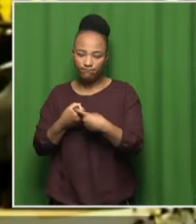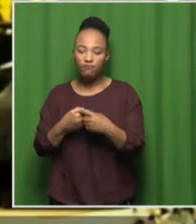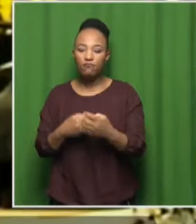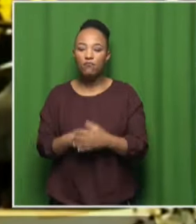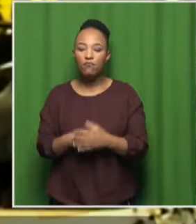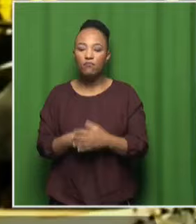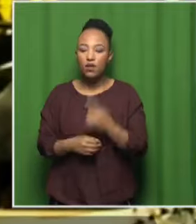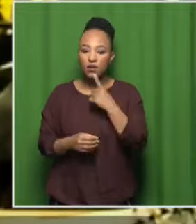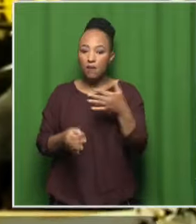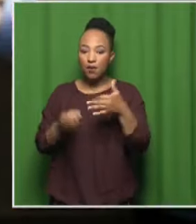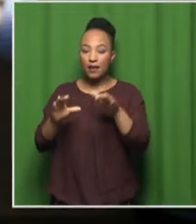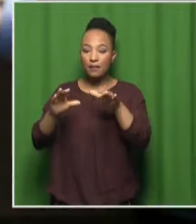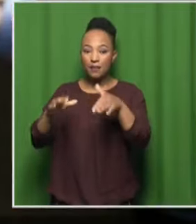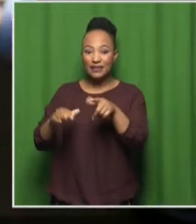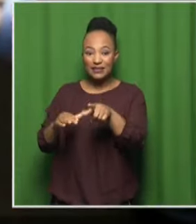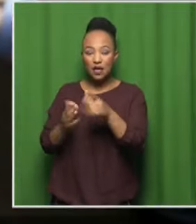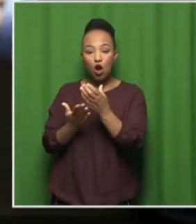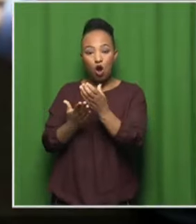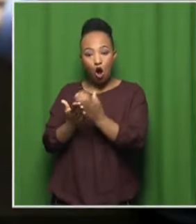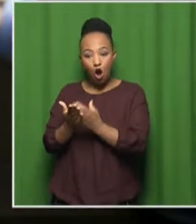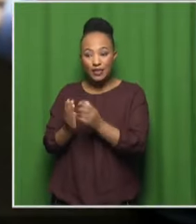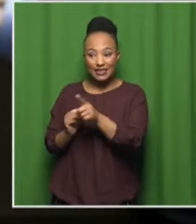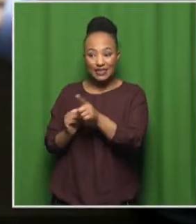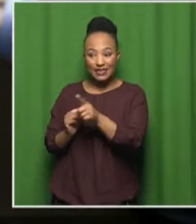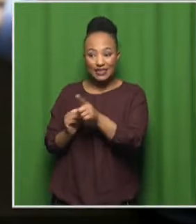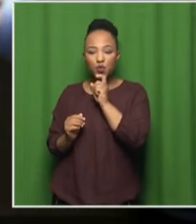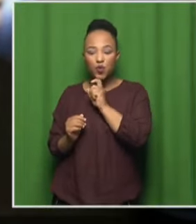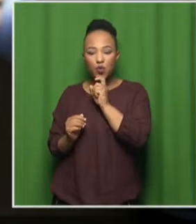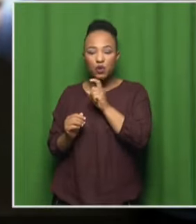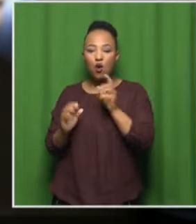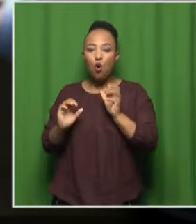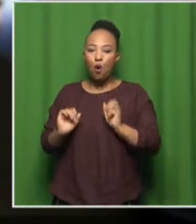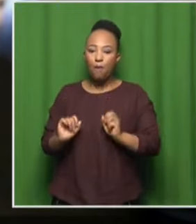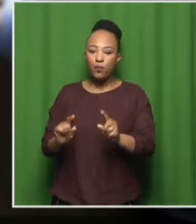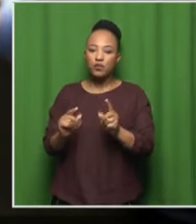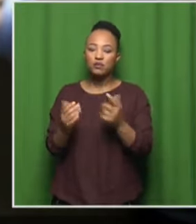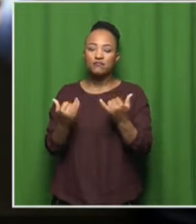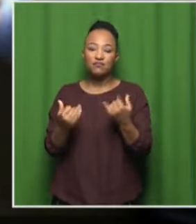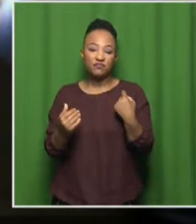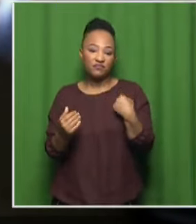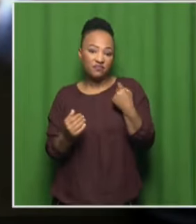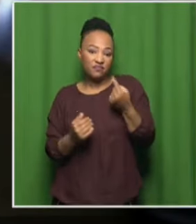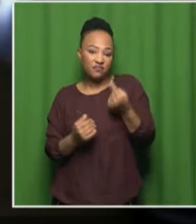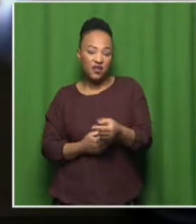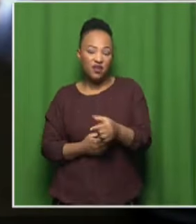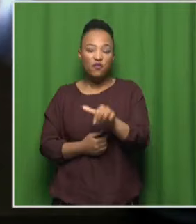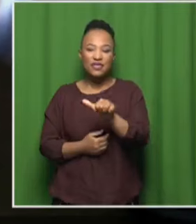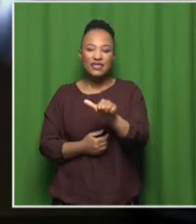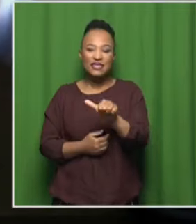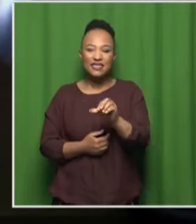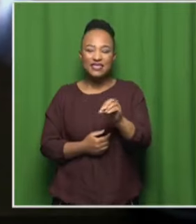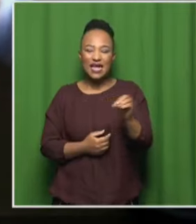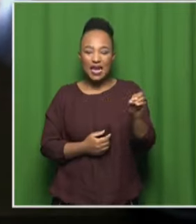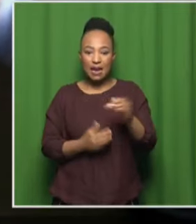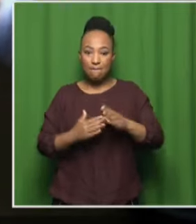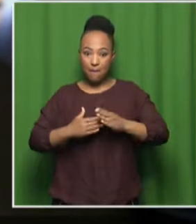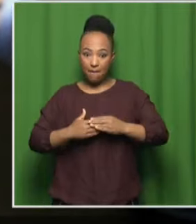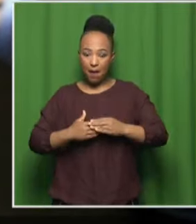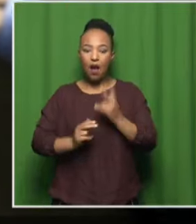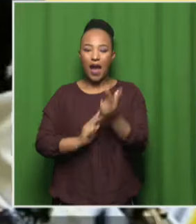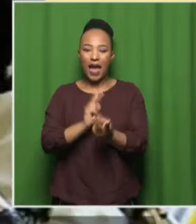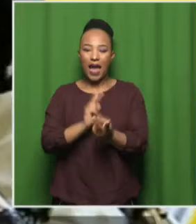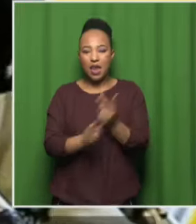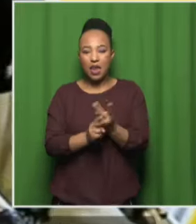party use the foundation course as an opportunity to re-sign its 600,000 members. This process